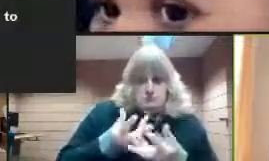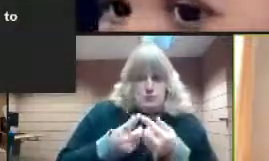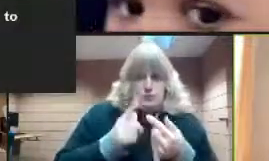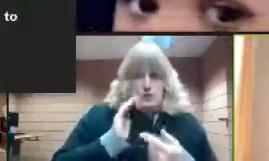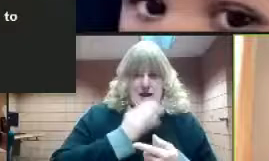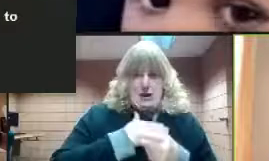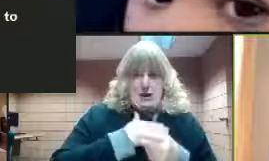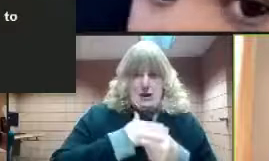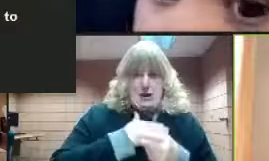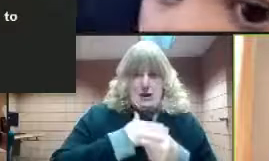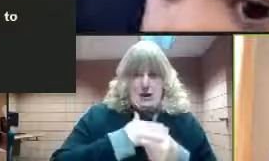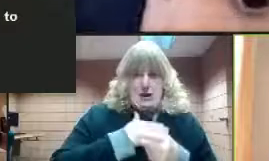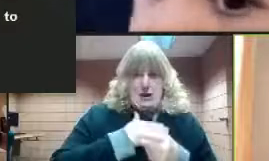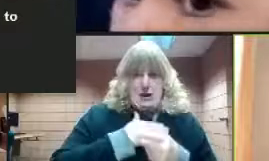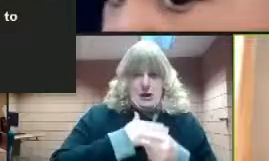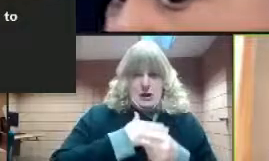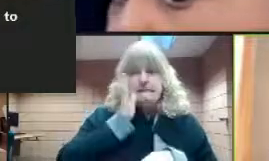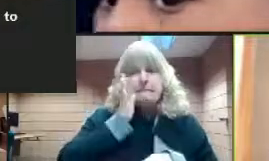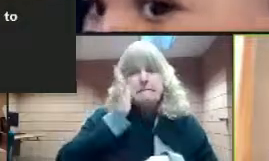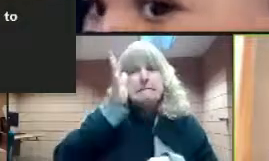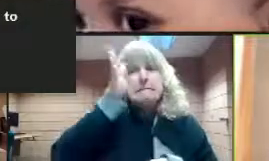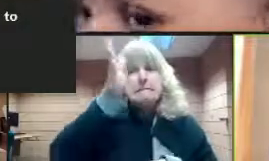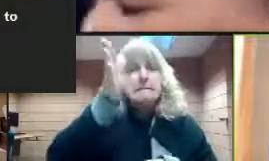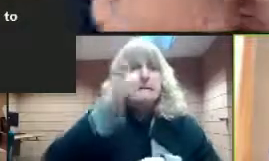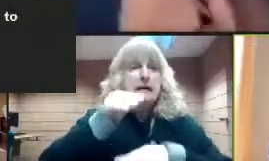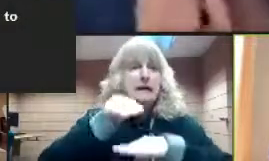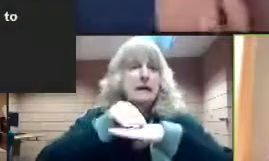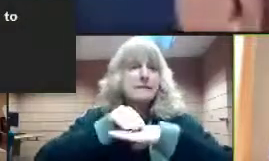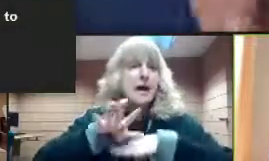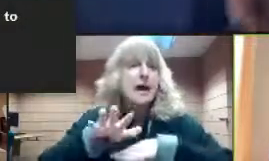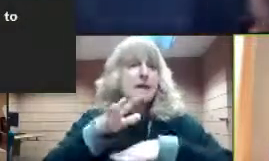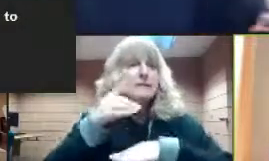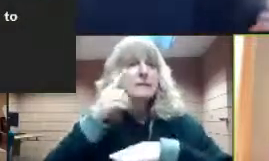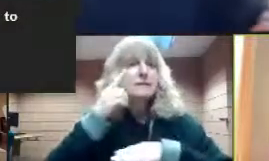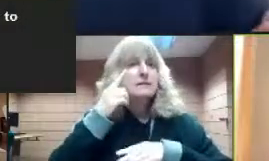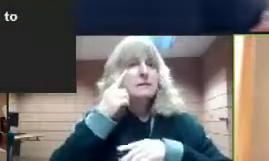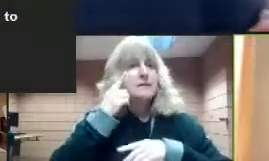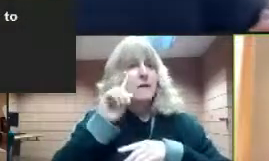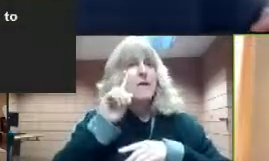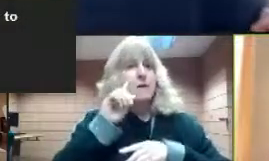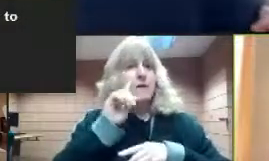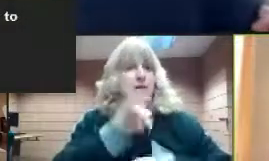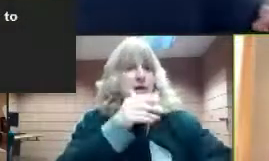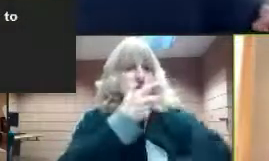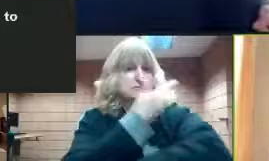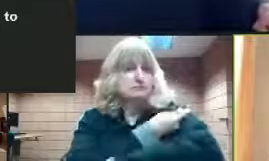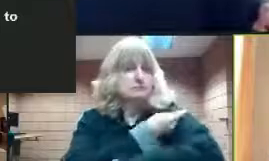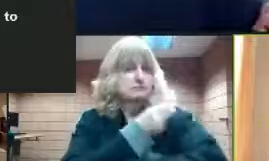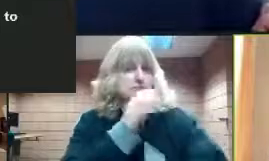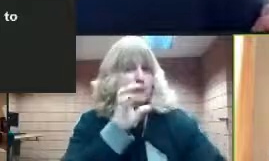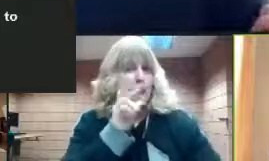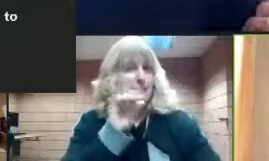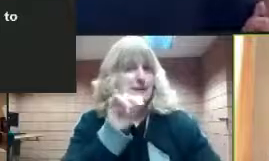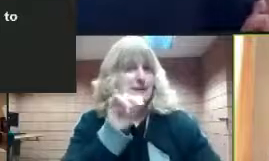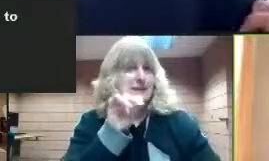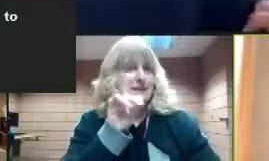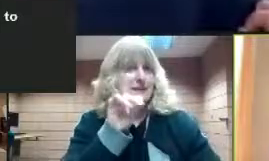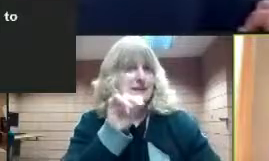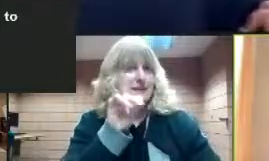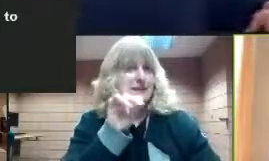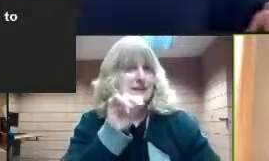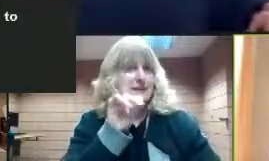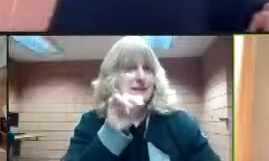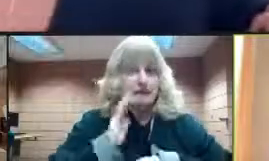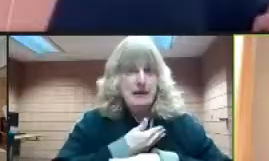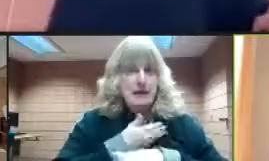long-term effects that vaccination for COVID-19 will have on our babies. I know for me personally, I was